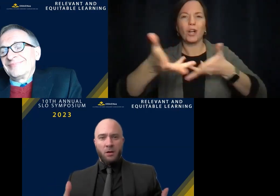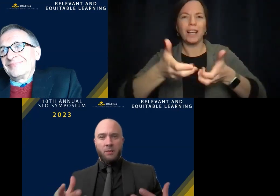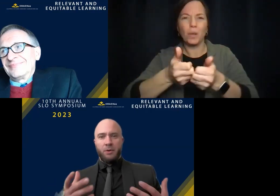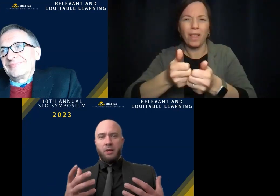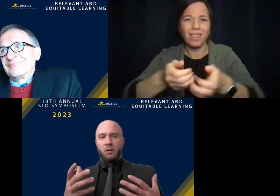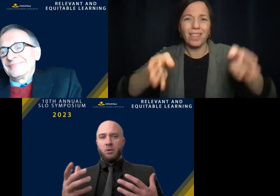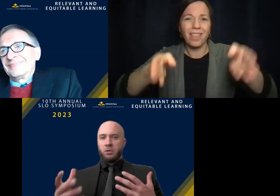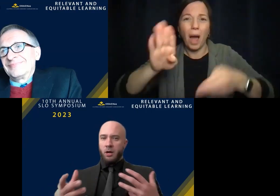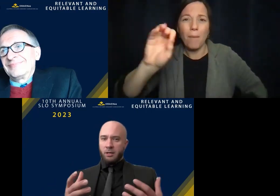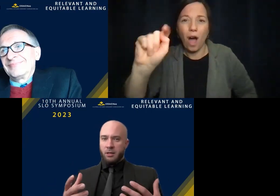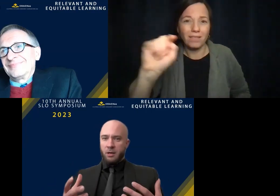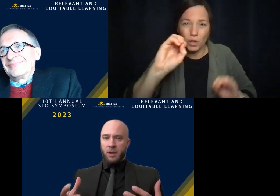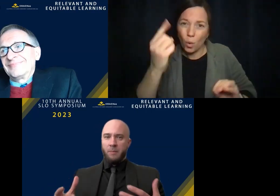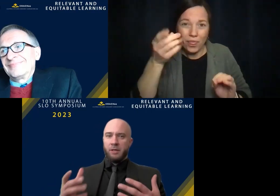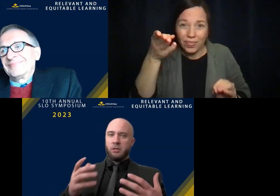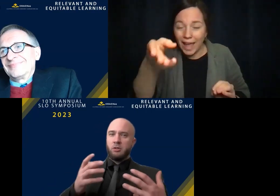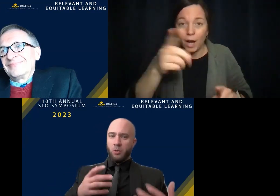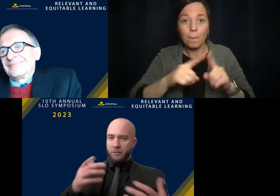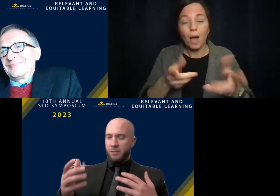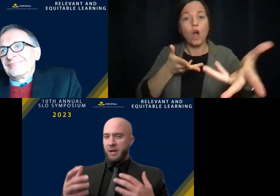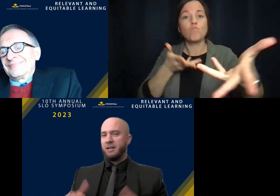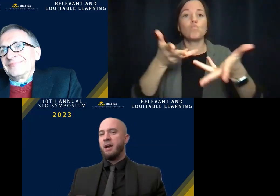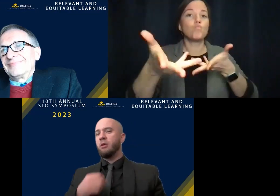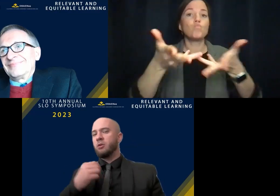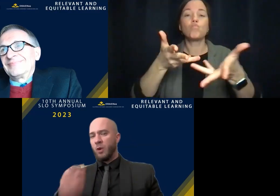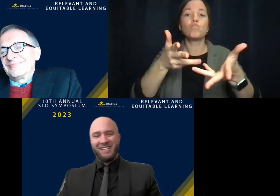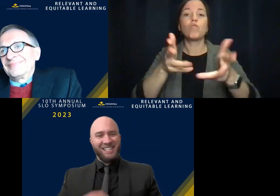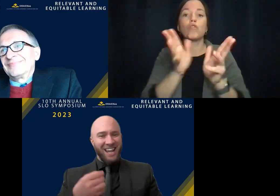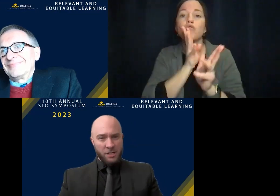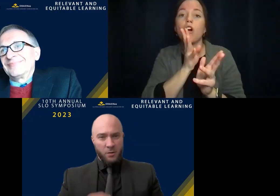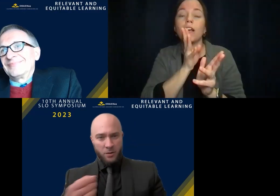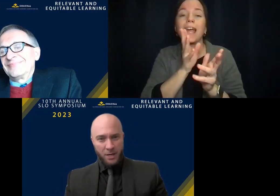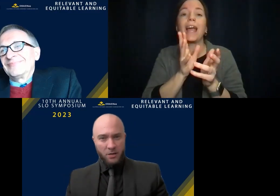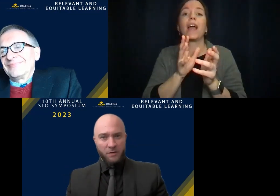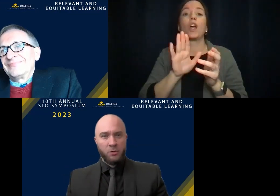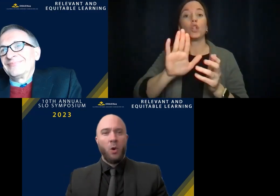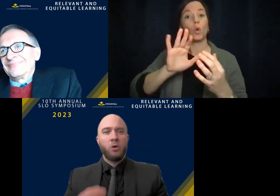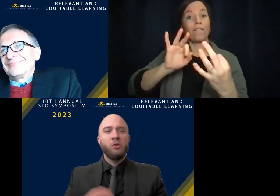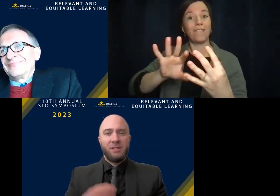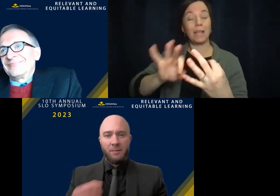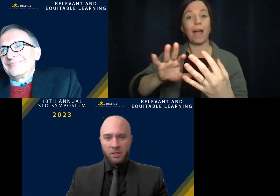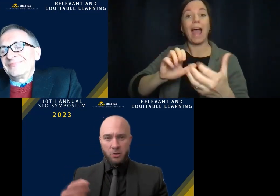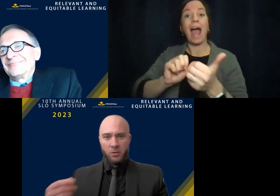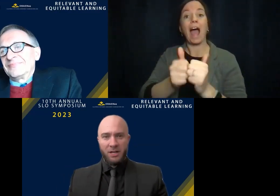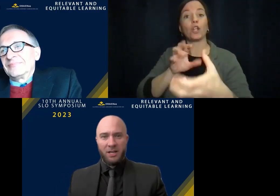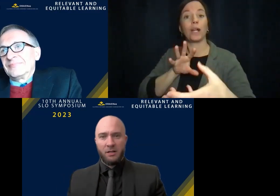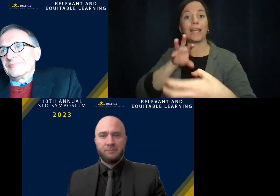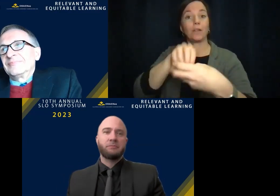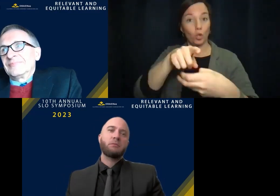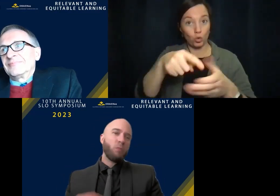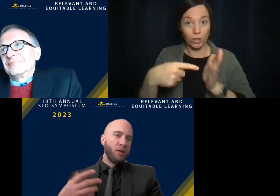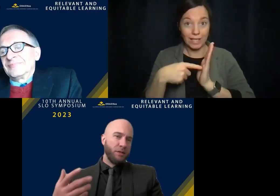there, but you're talking to them, and based on your feedback and how you're engaging with that individual, are you